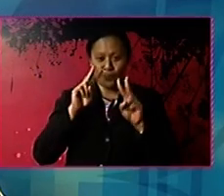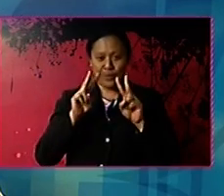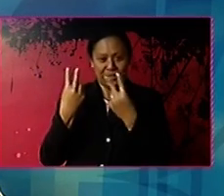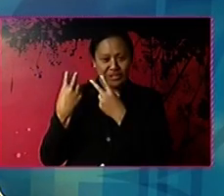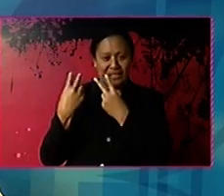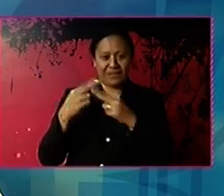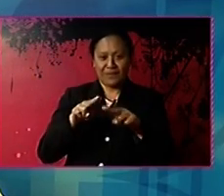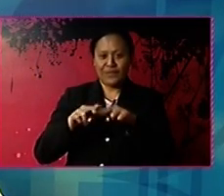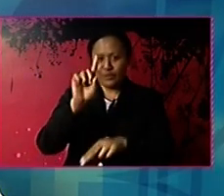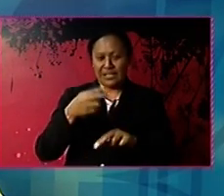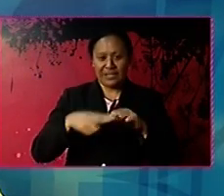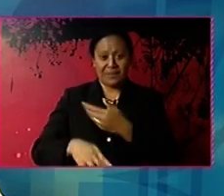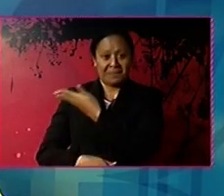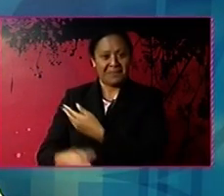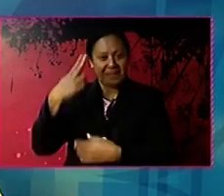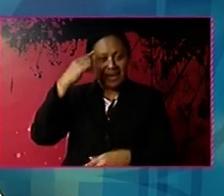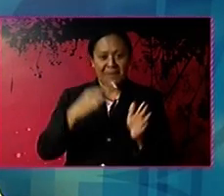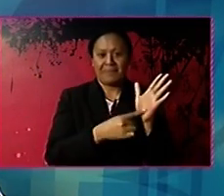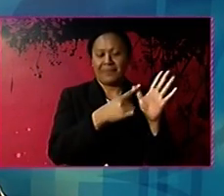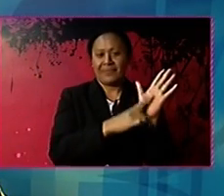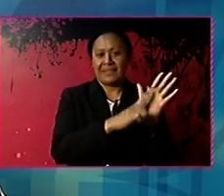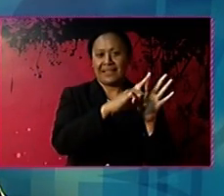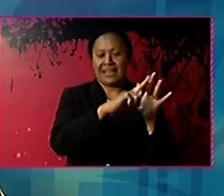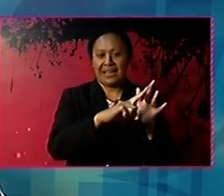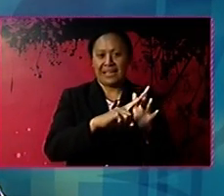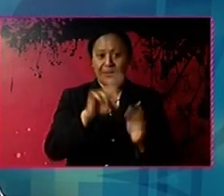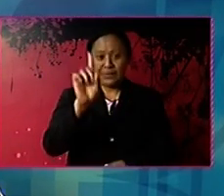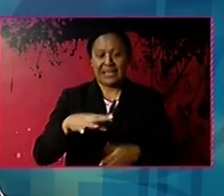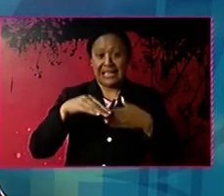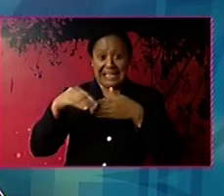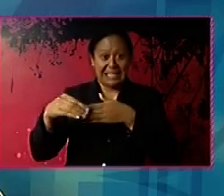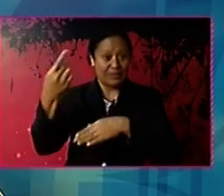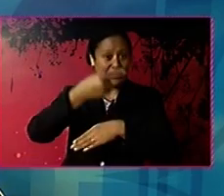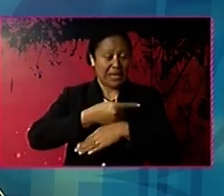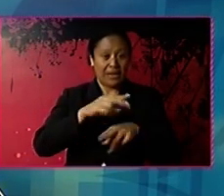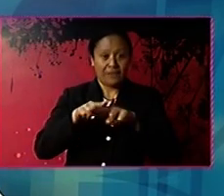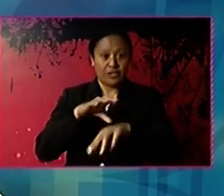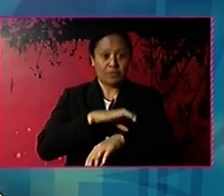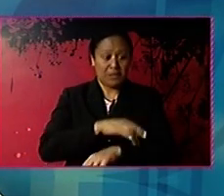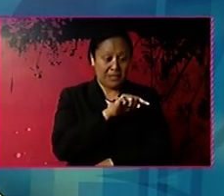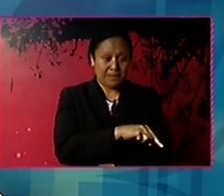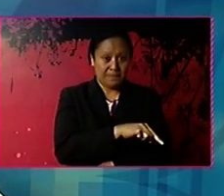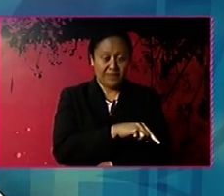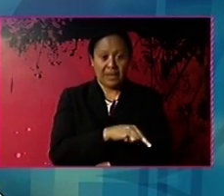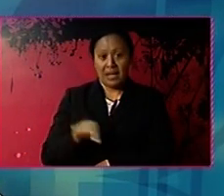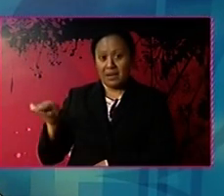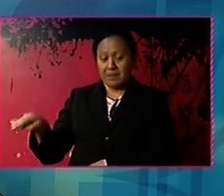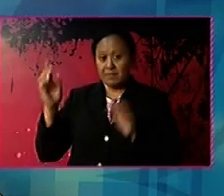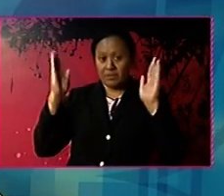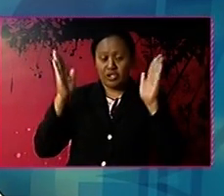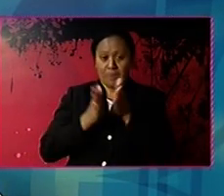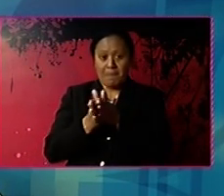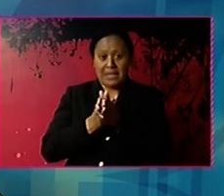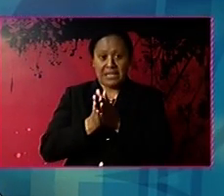Good evening, you're watching Fiji Today News. I'm Tale Tora. Leading tonight's bulletin, the Fiji Police Force and the Methodist Church